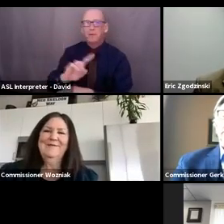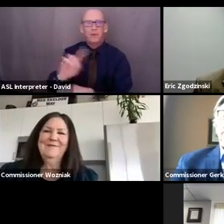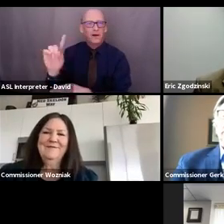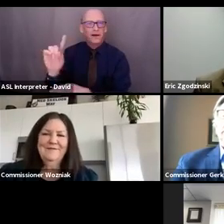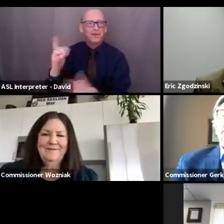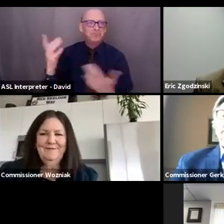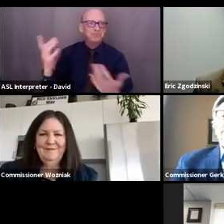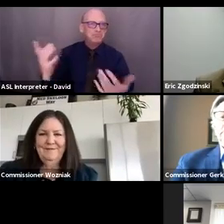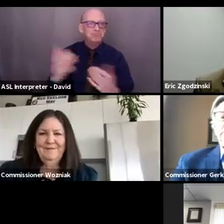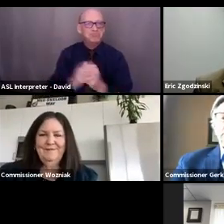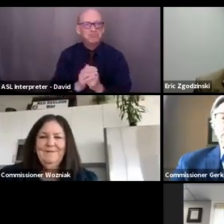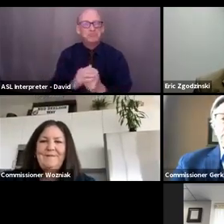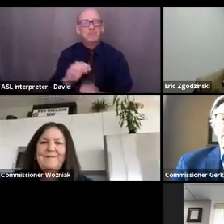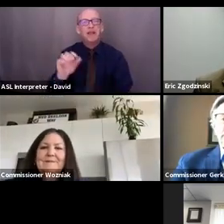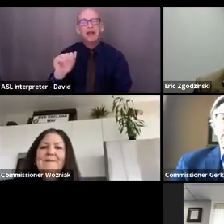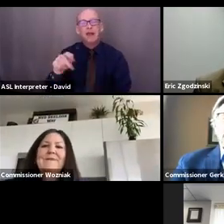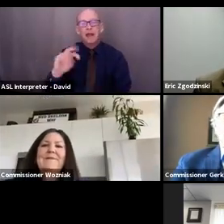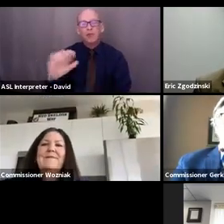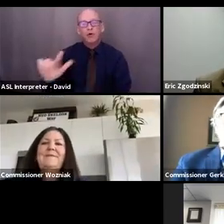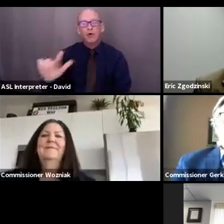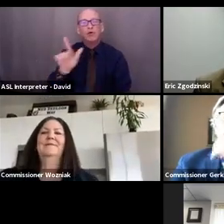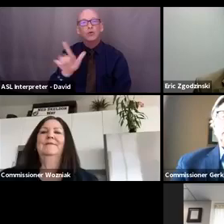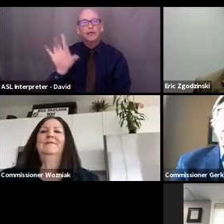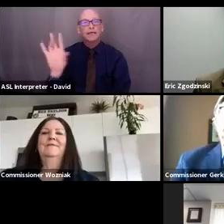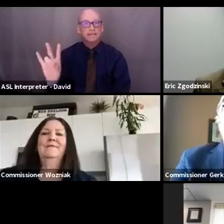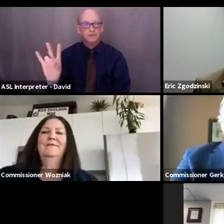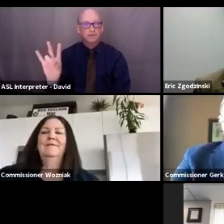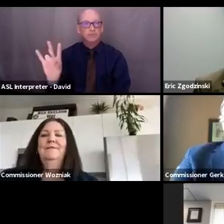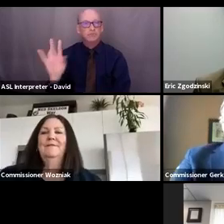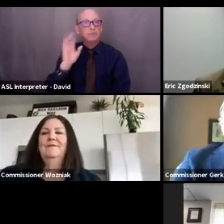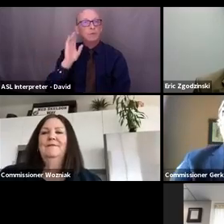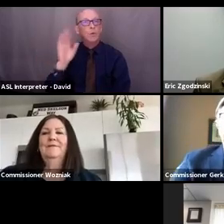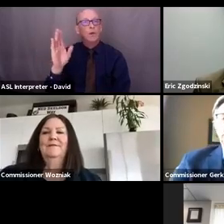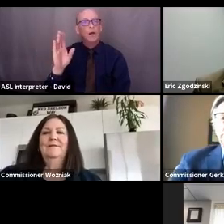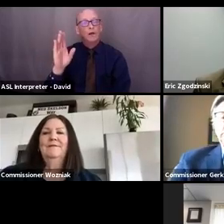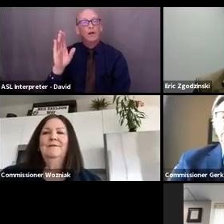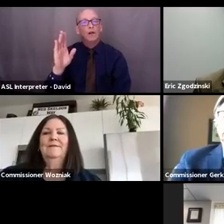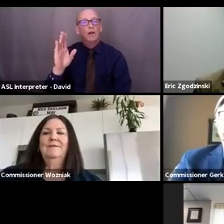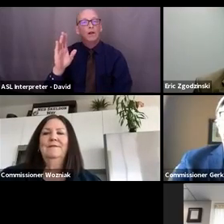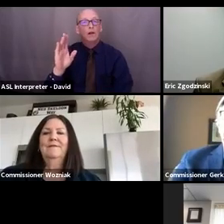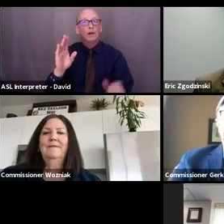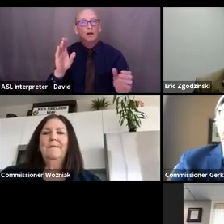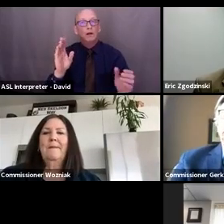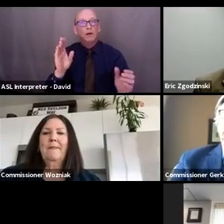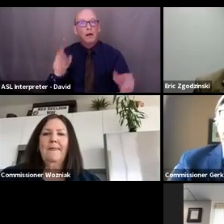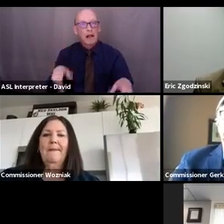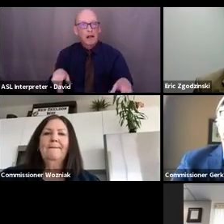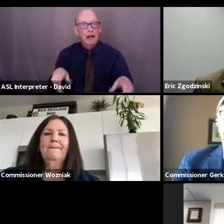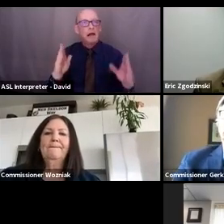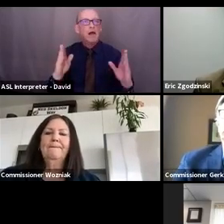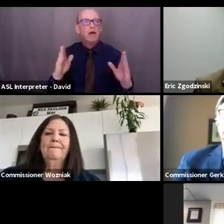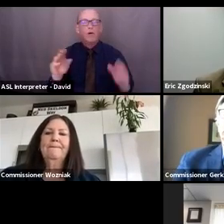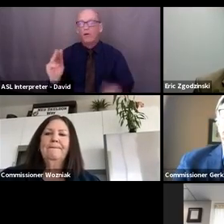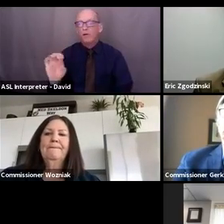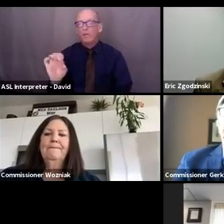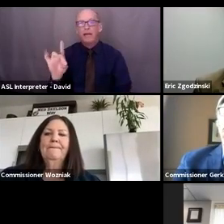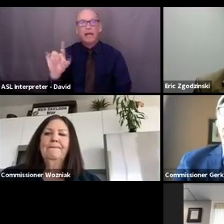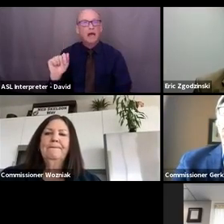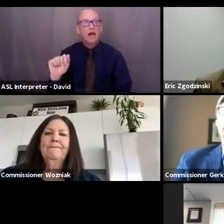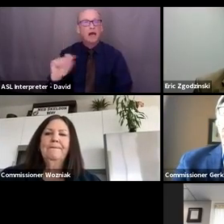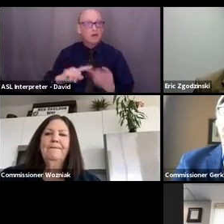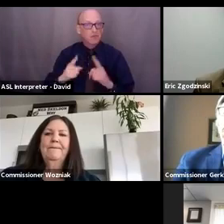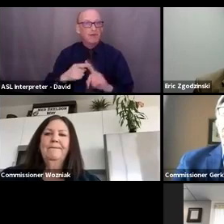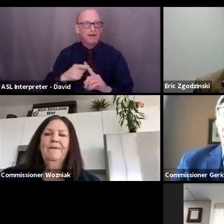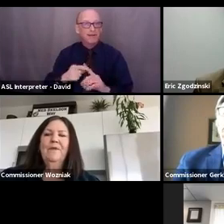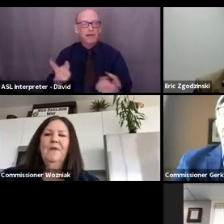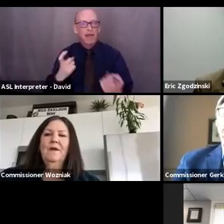o'clock-ish on the 27th of April. And we're going to be able to let our media friends ask questions after the